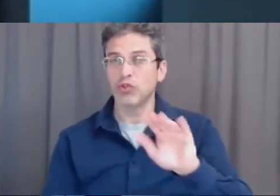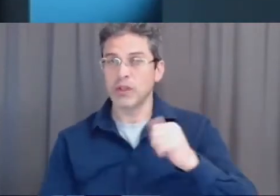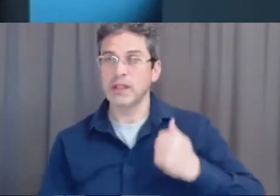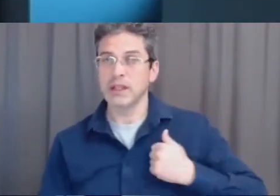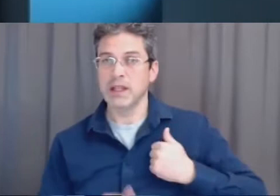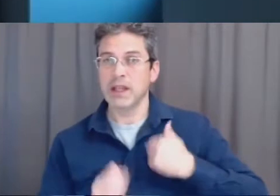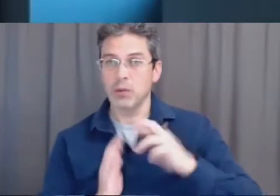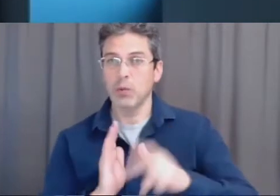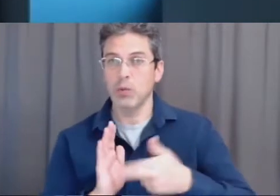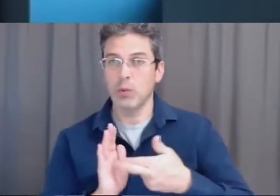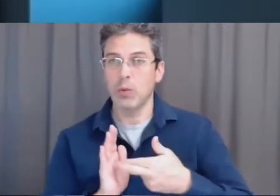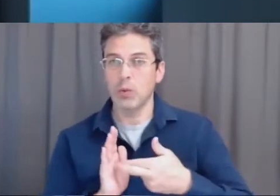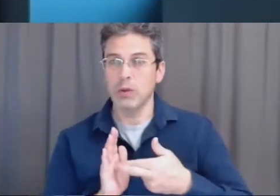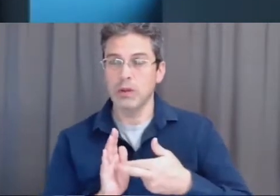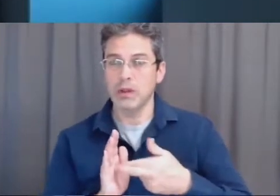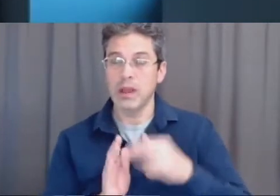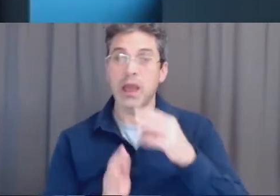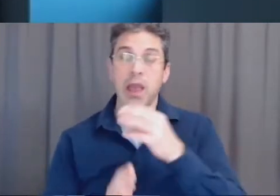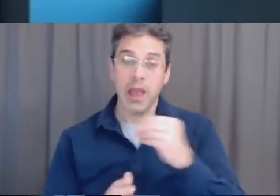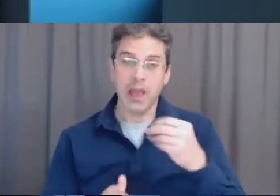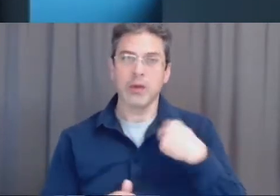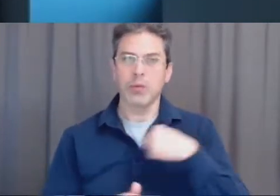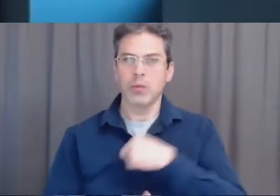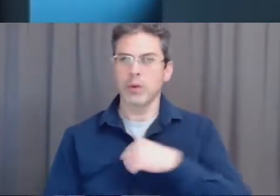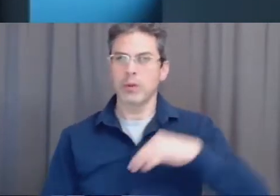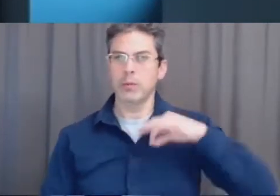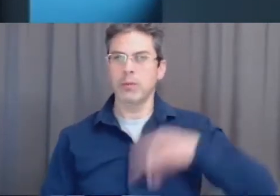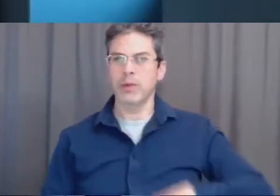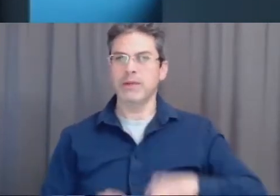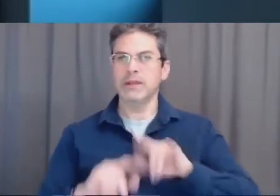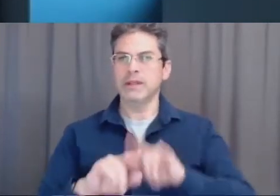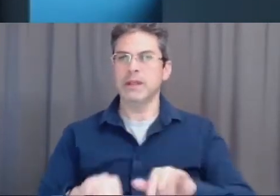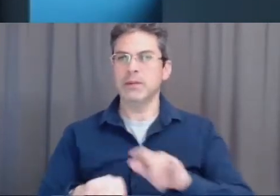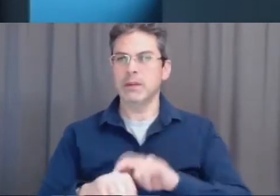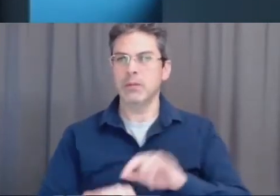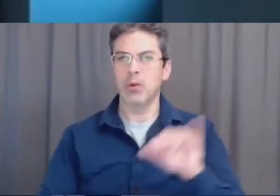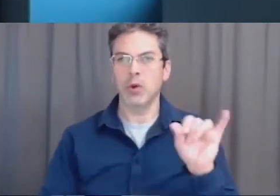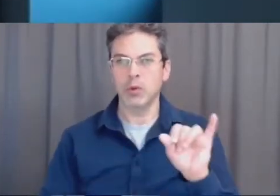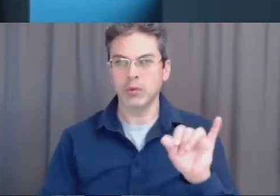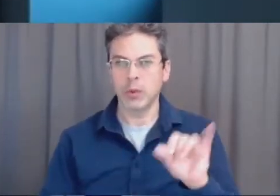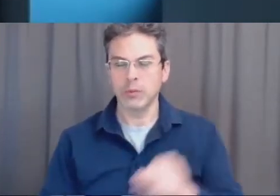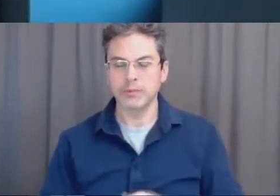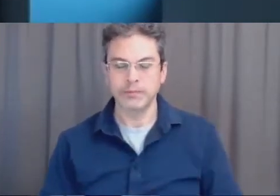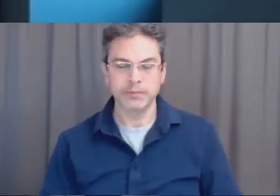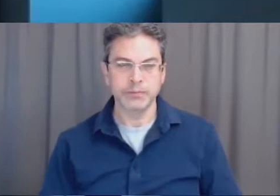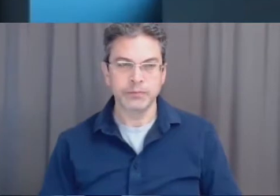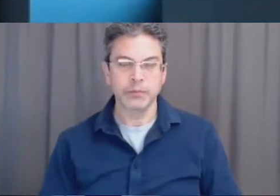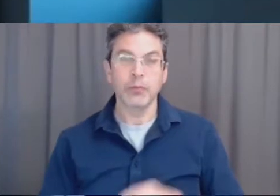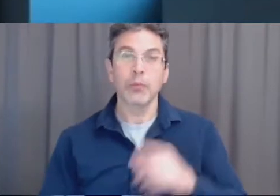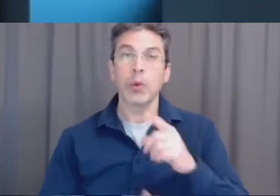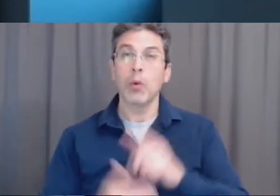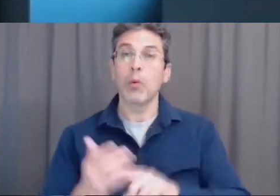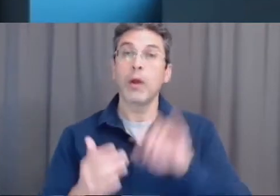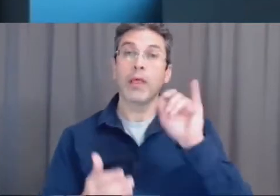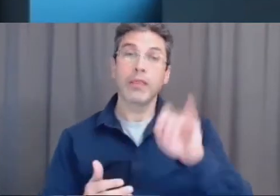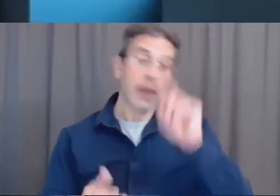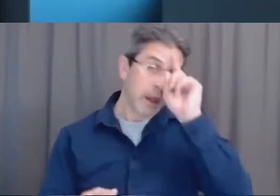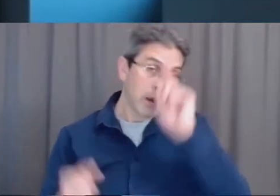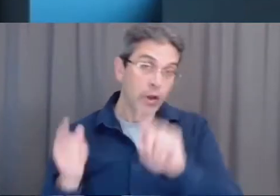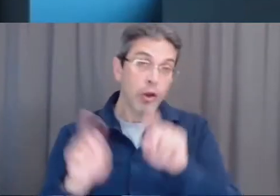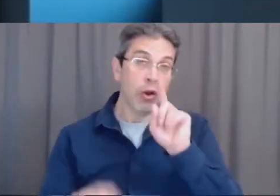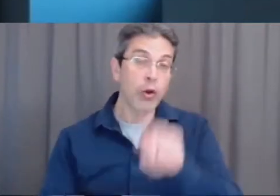much serves our interests to do so. So what might be the elements of such a compromise, the